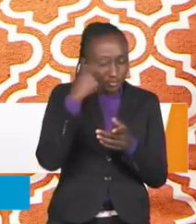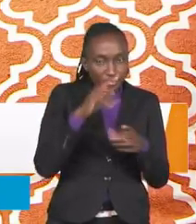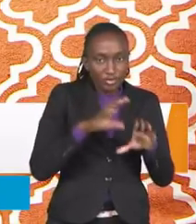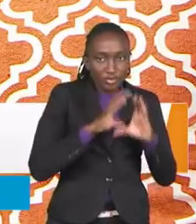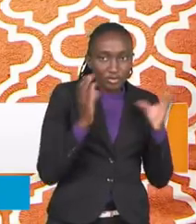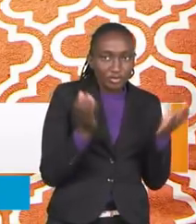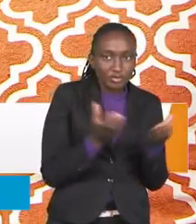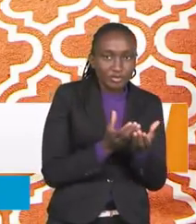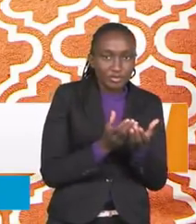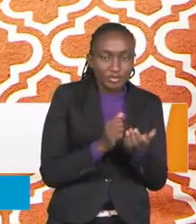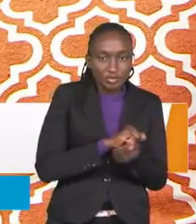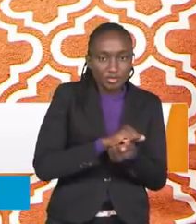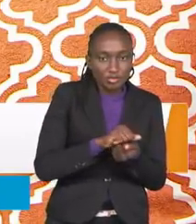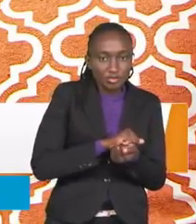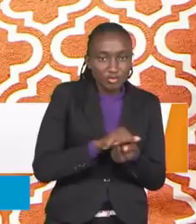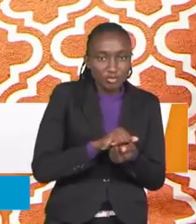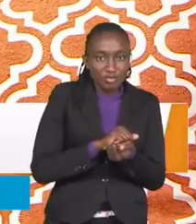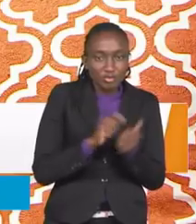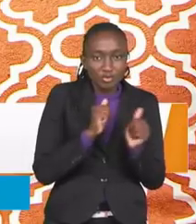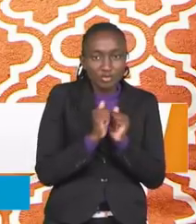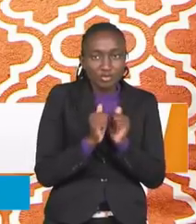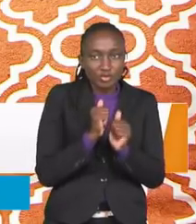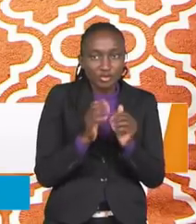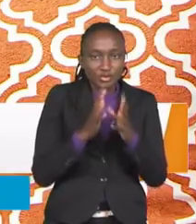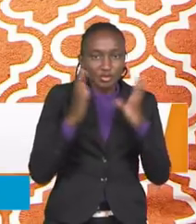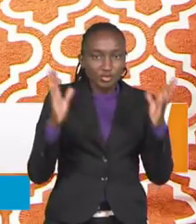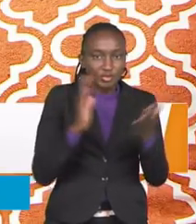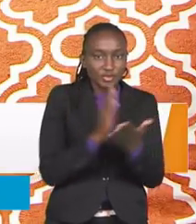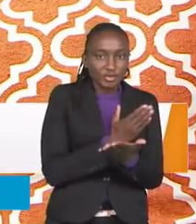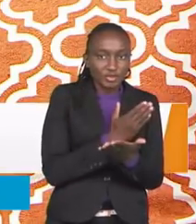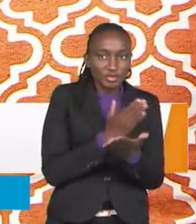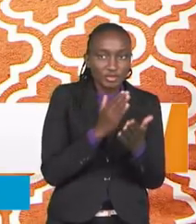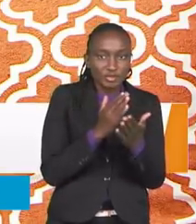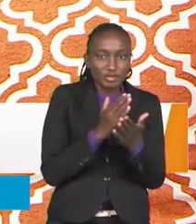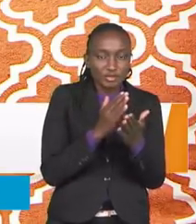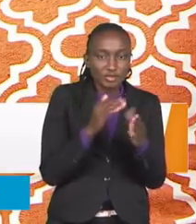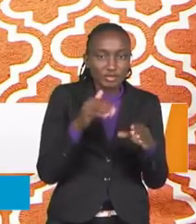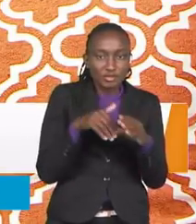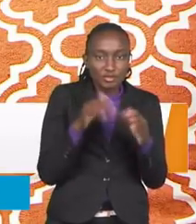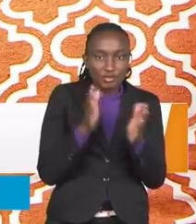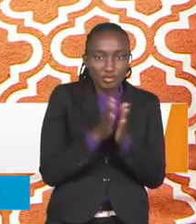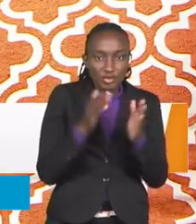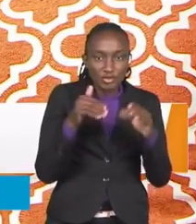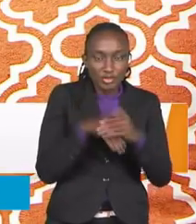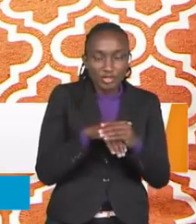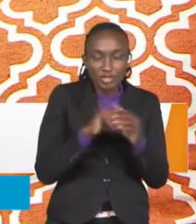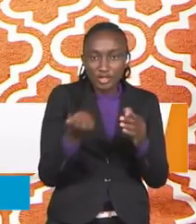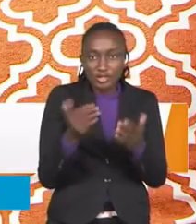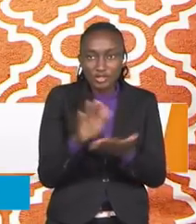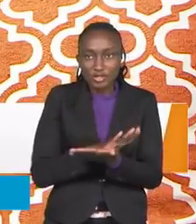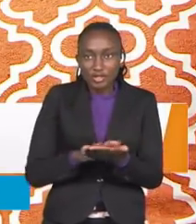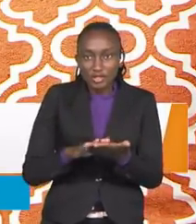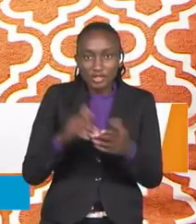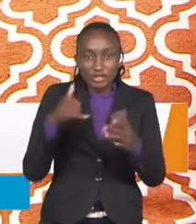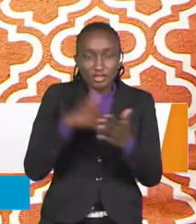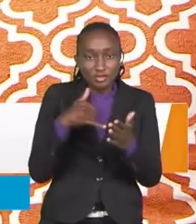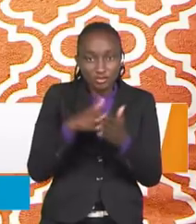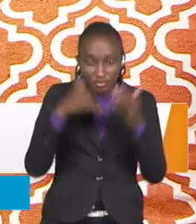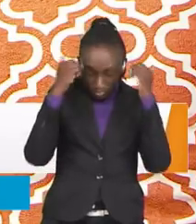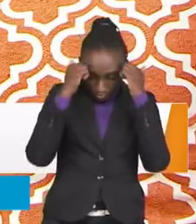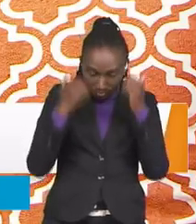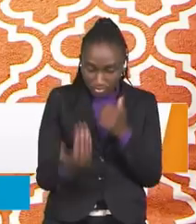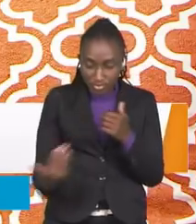Vision, WASH is a great sector among other sectors, including education, child protection. Yeah.